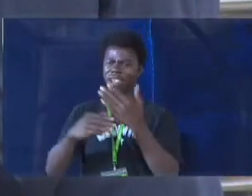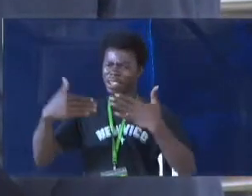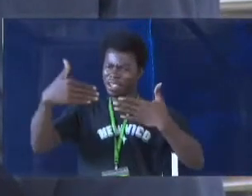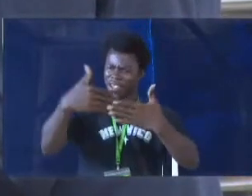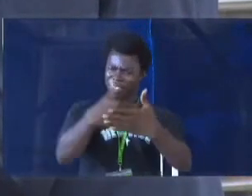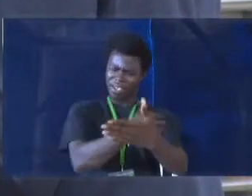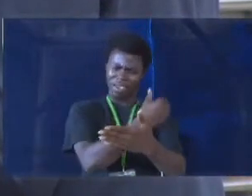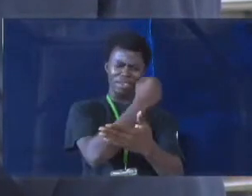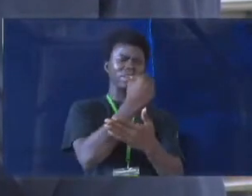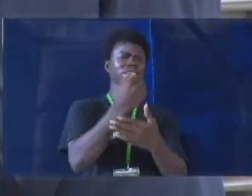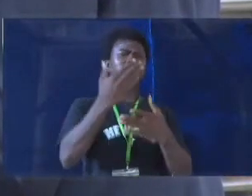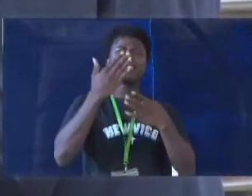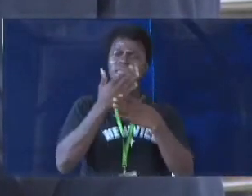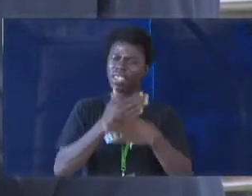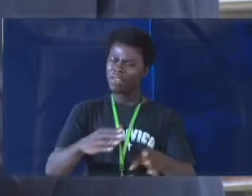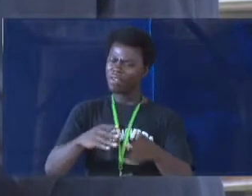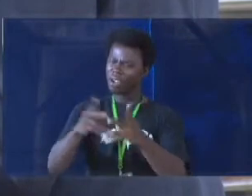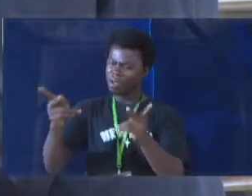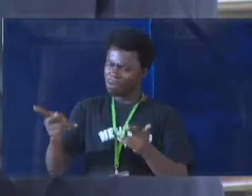Divinely reposition us.